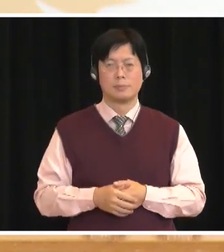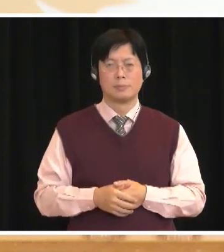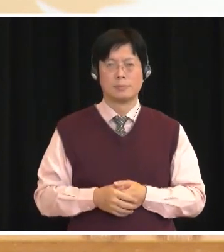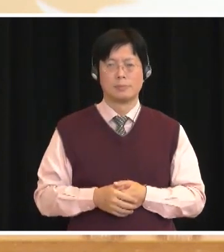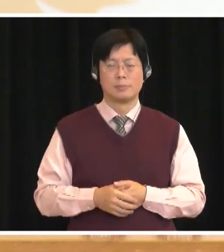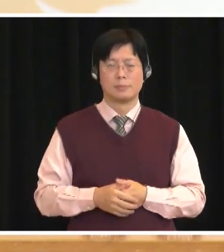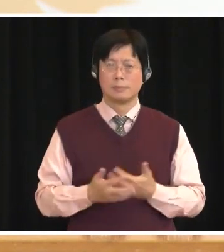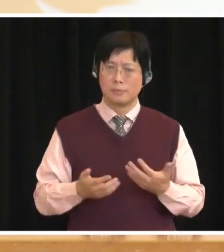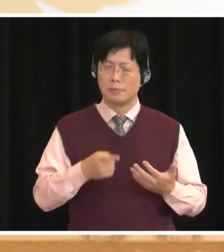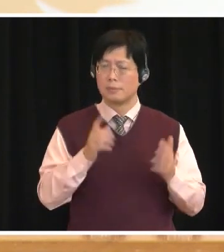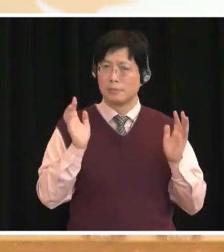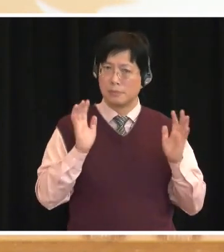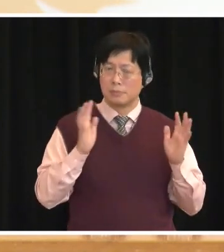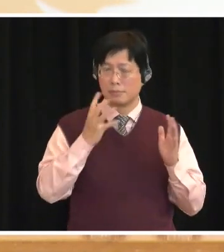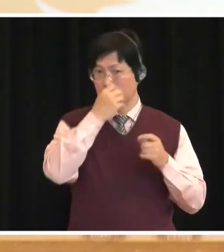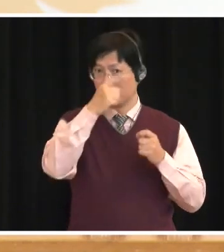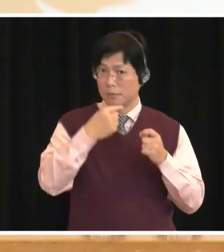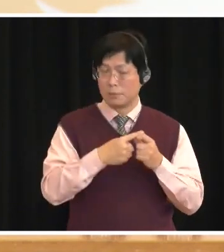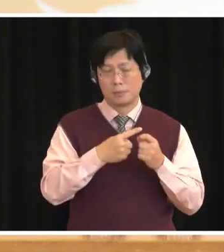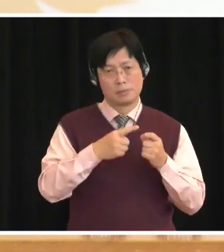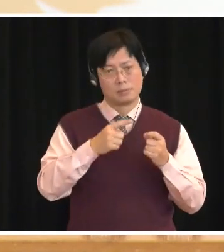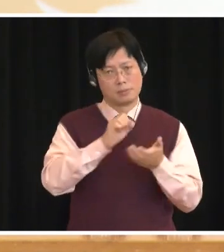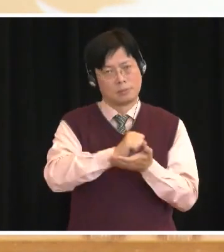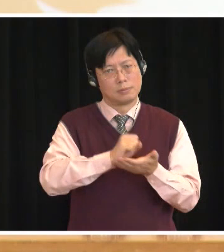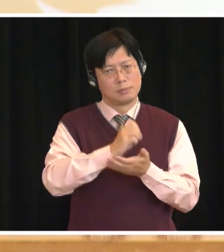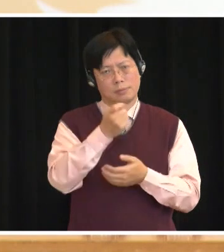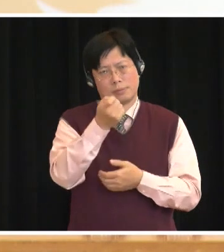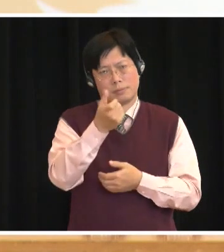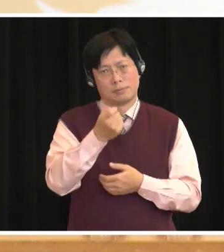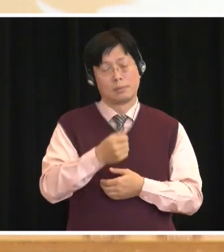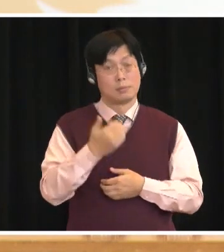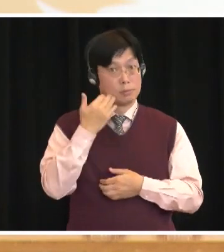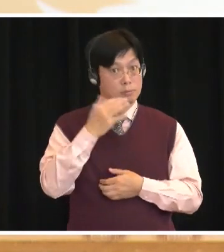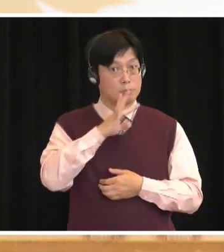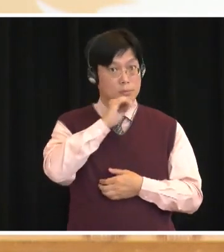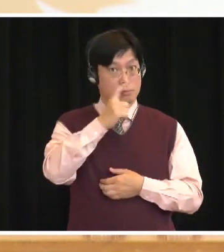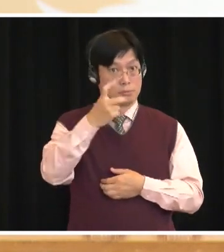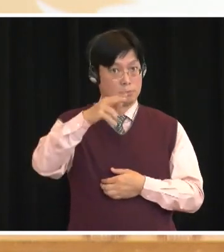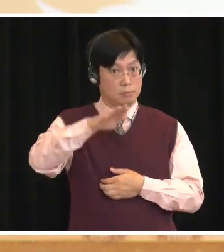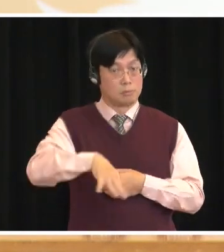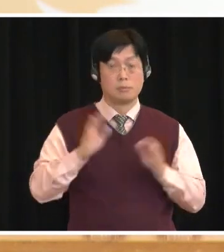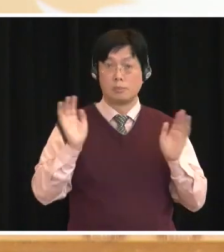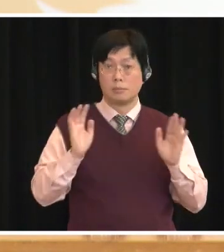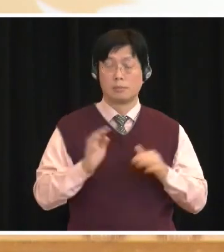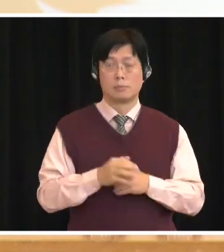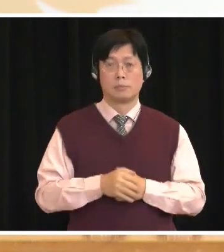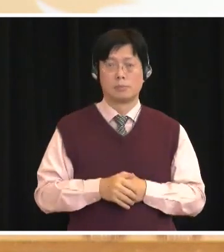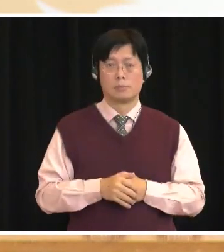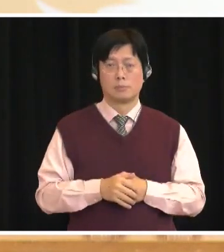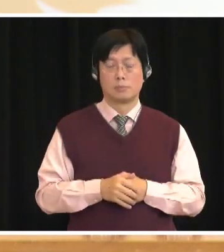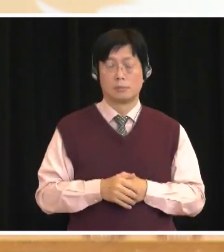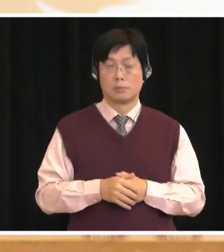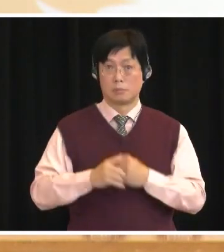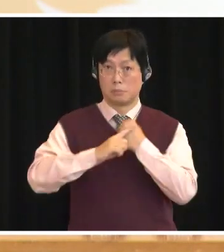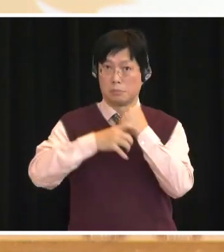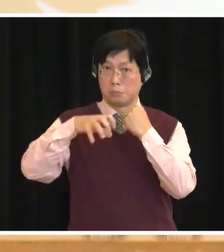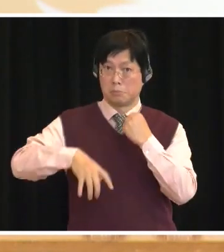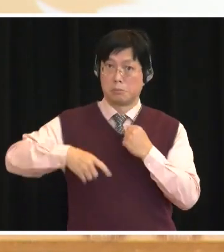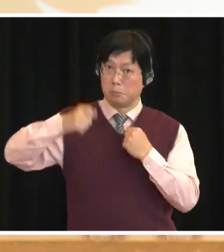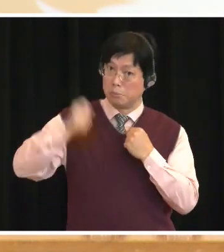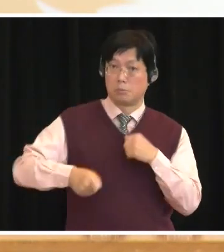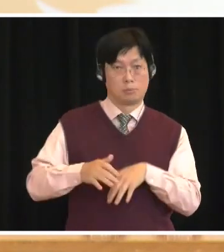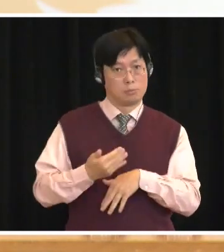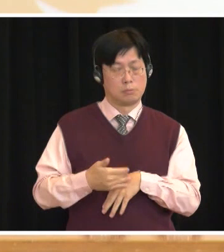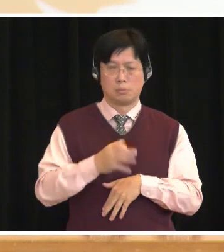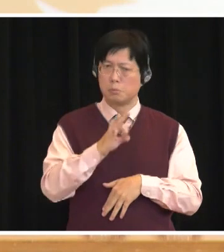not be prosecuted in court. So why do they need legal aid? And why do parents apply for legal aid? Not